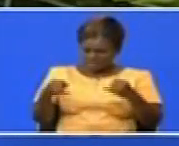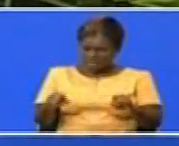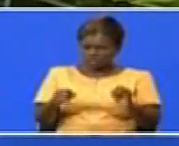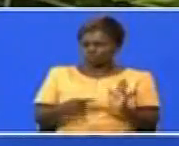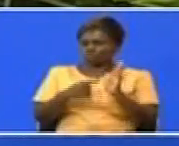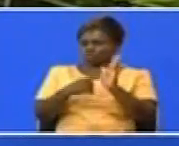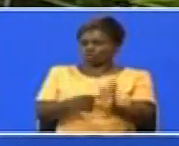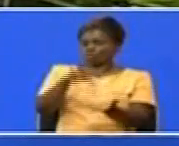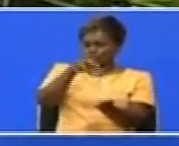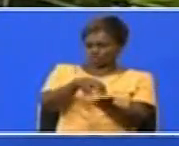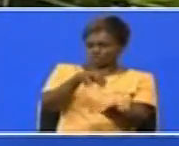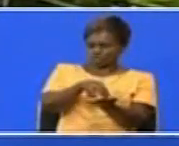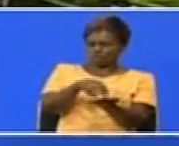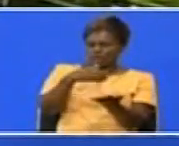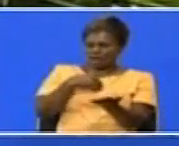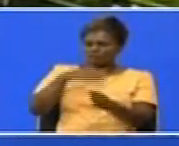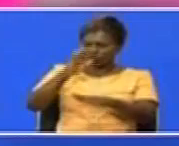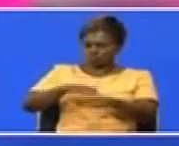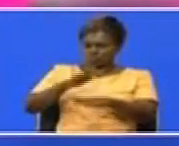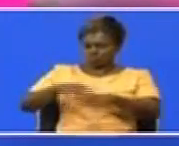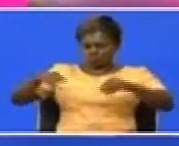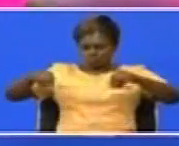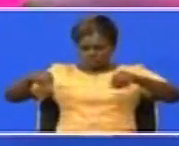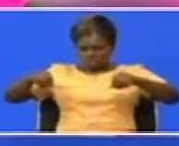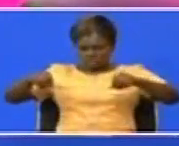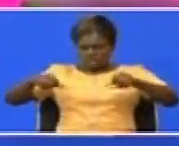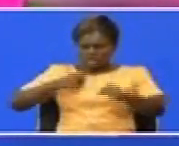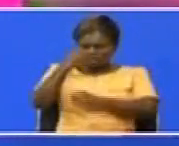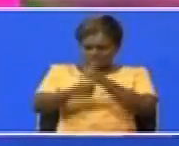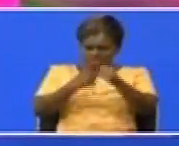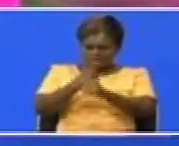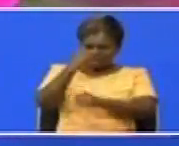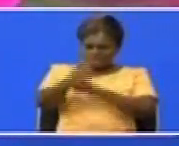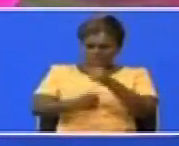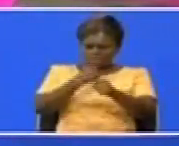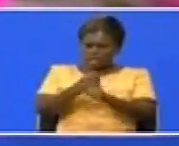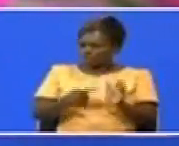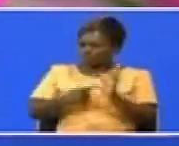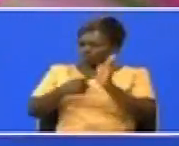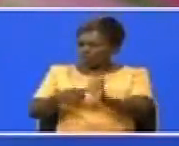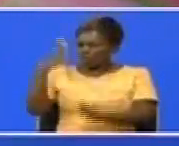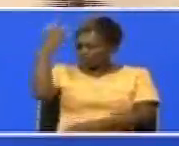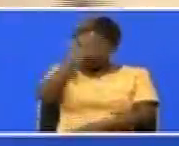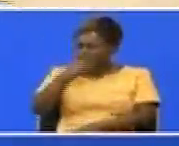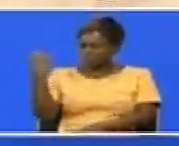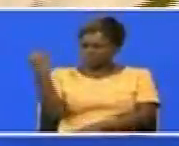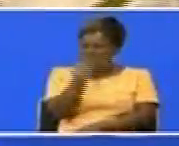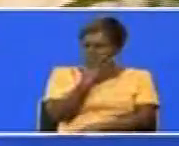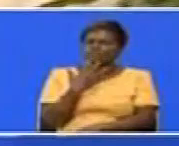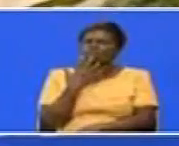the seedlings which have outstanding garden performance year after year to match the beauty of their flowers.